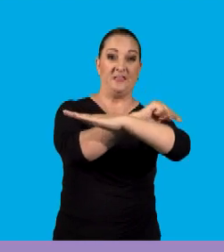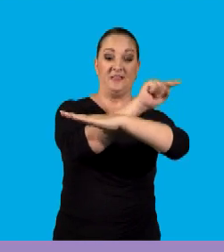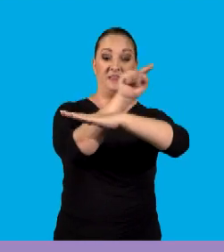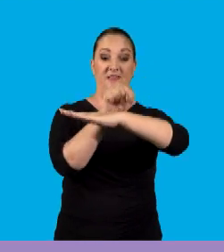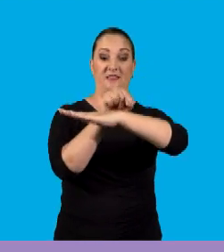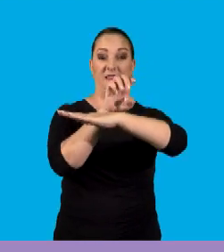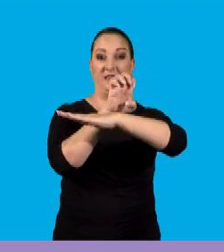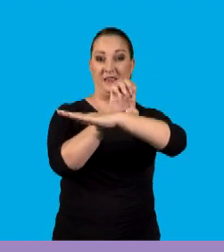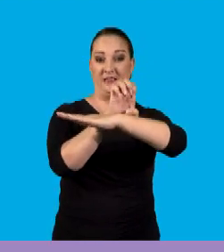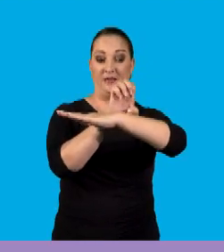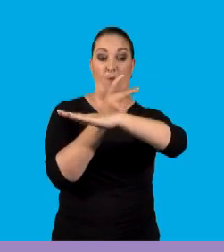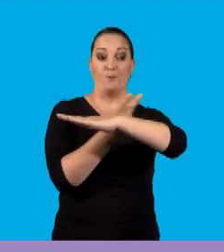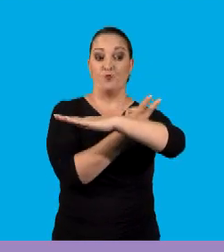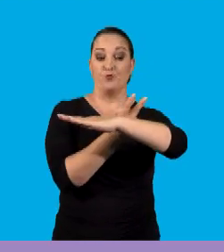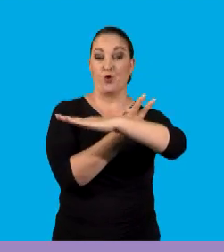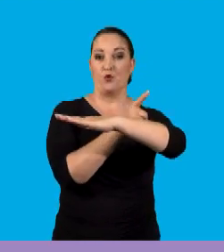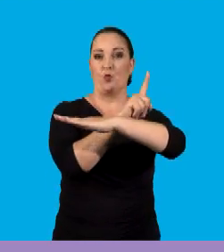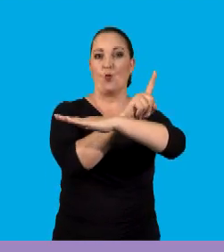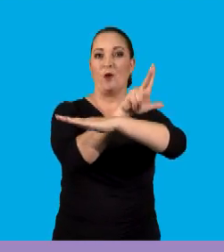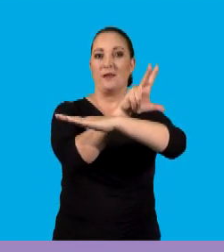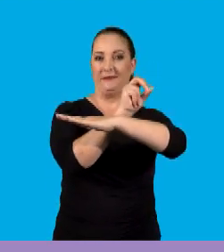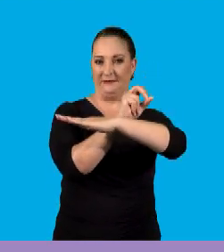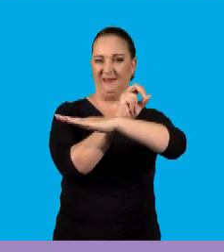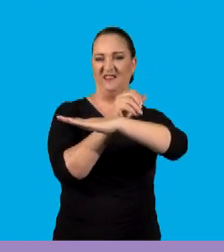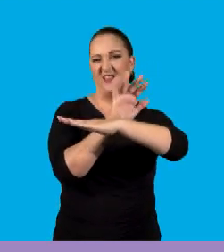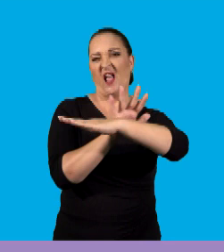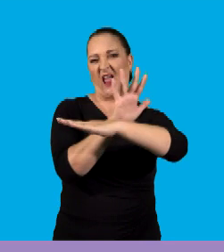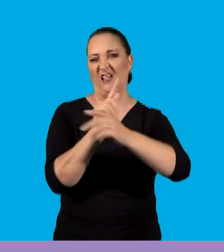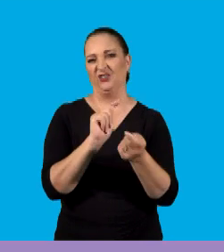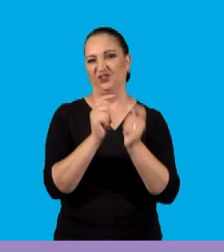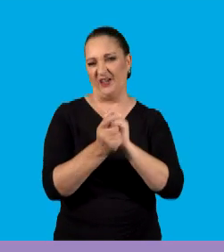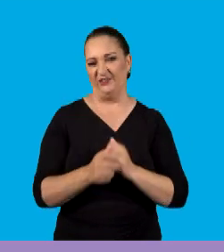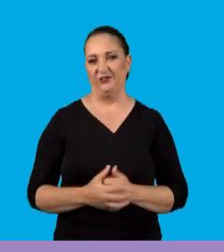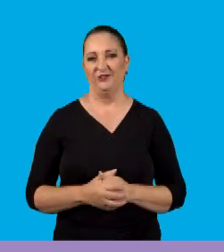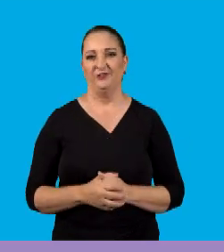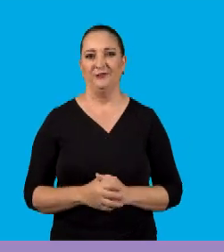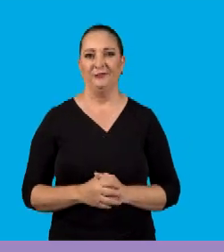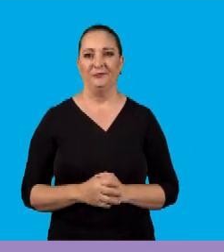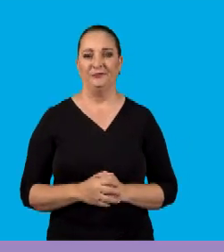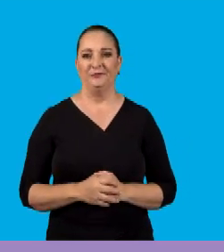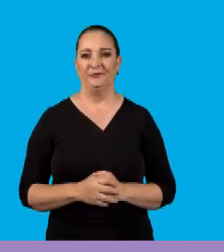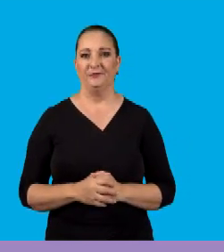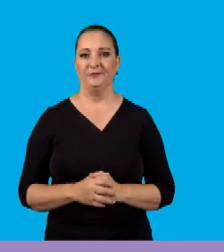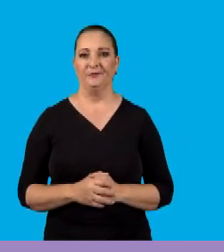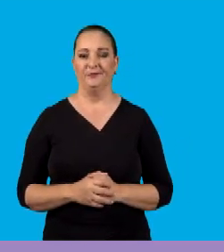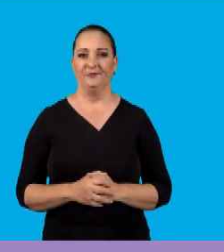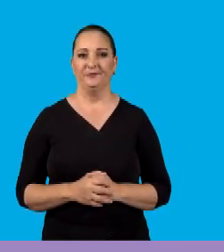angle E are equals to 180, let me use a different color so that we do not mix.